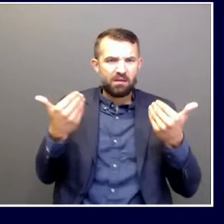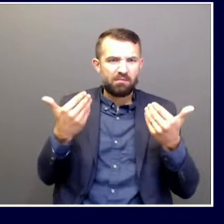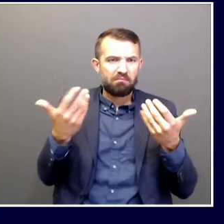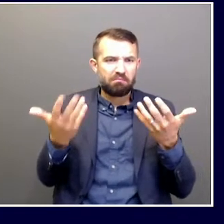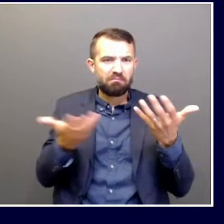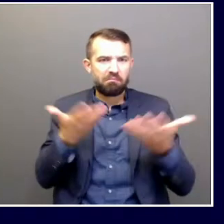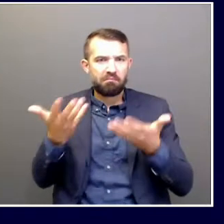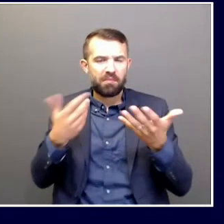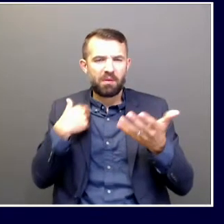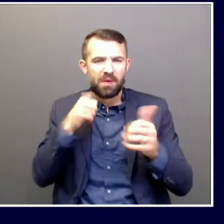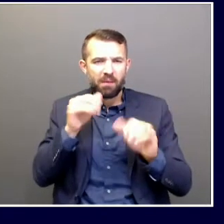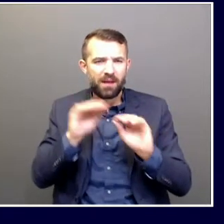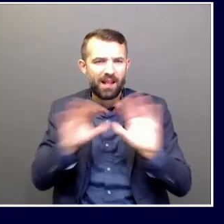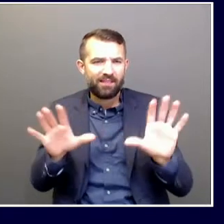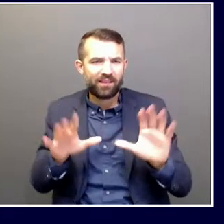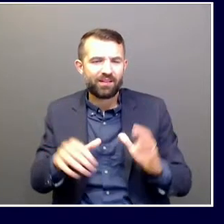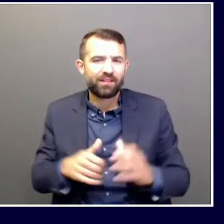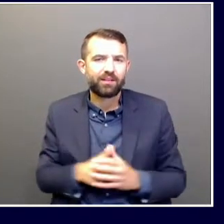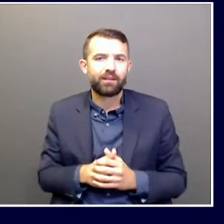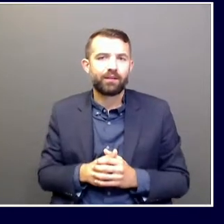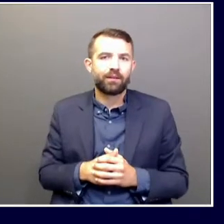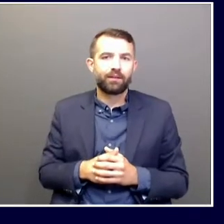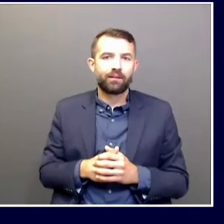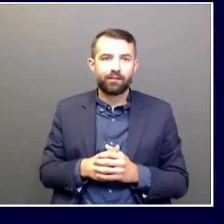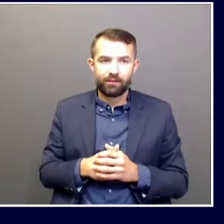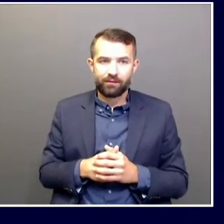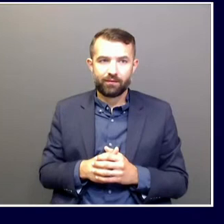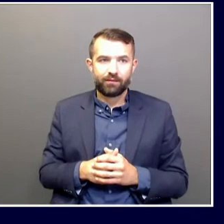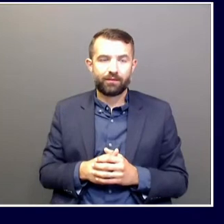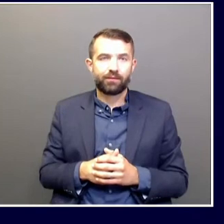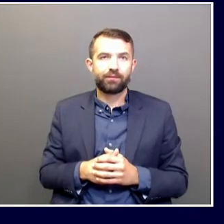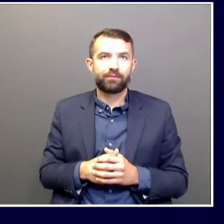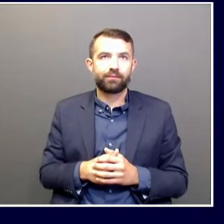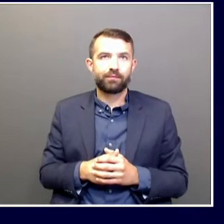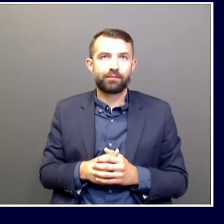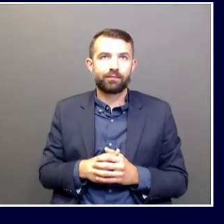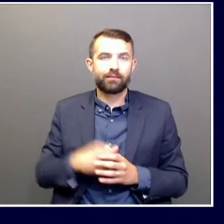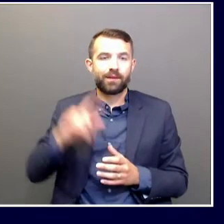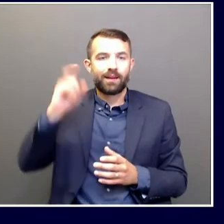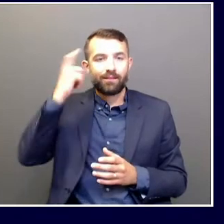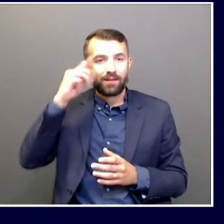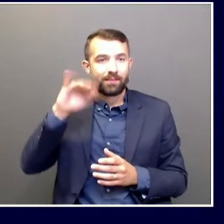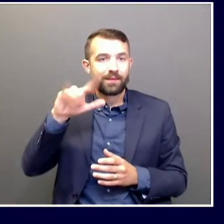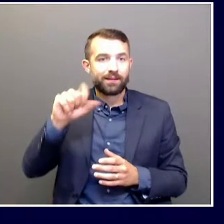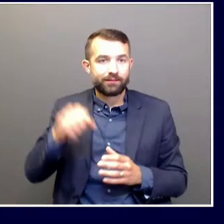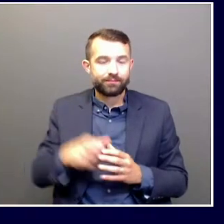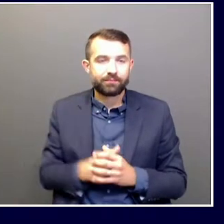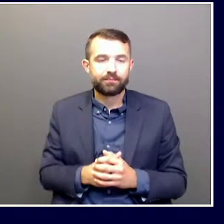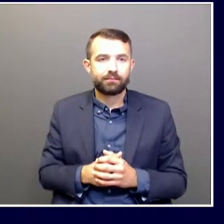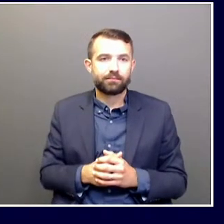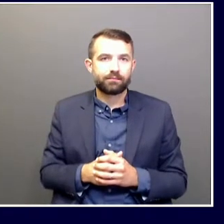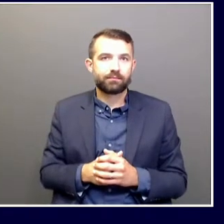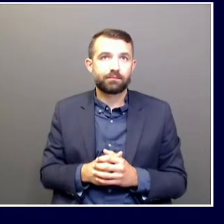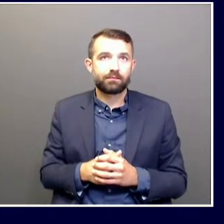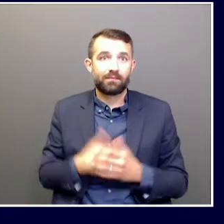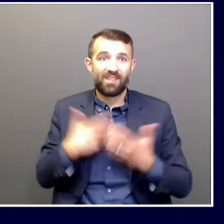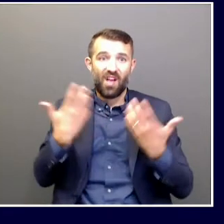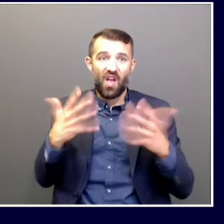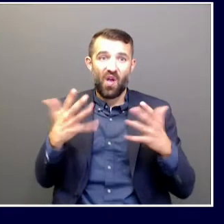Well, yeah, I can start by saying, I believe I said earlier, and I'll repeat that we are waiting for the rule